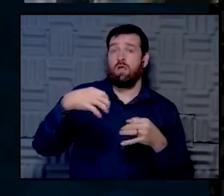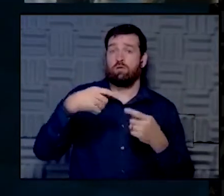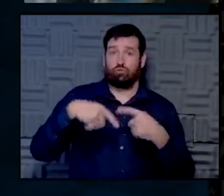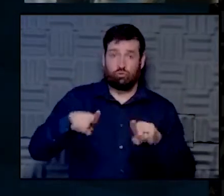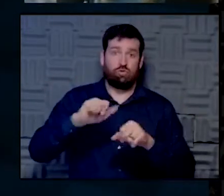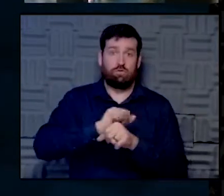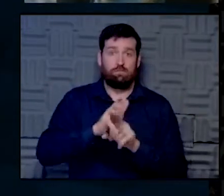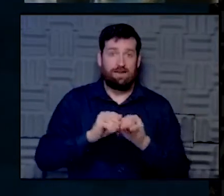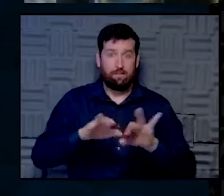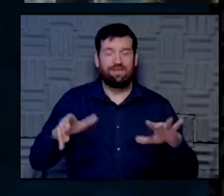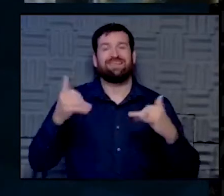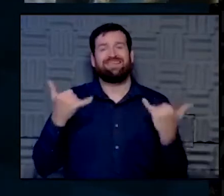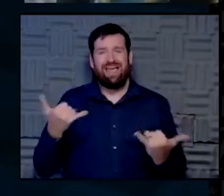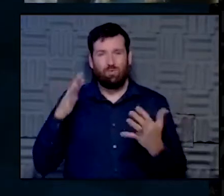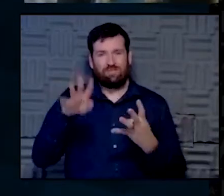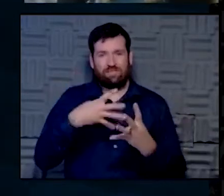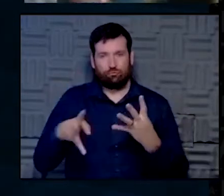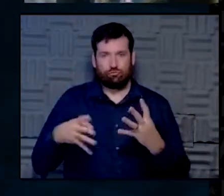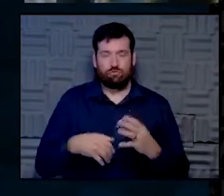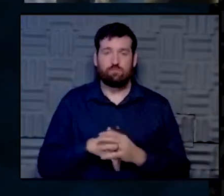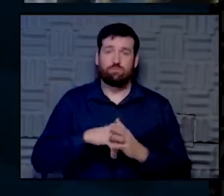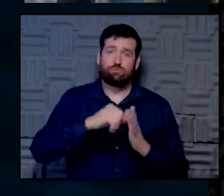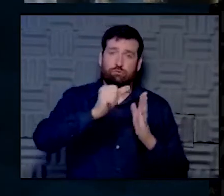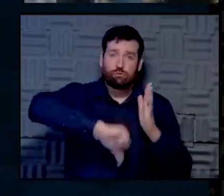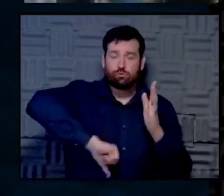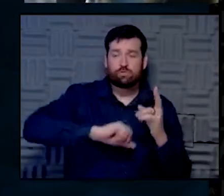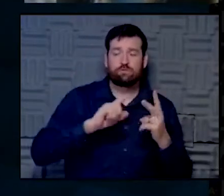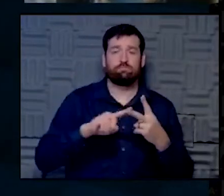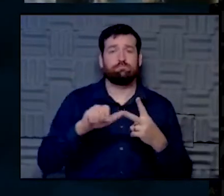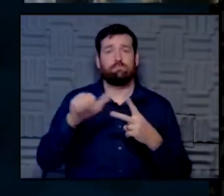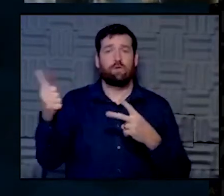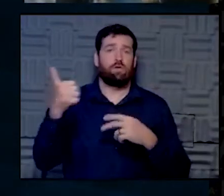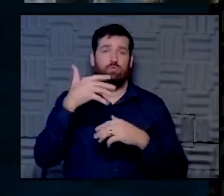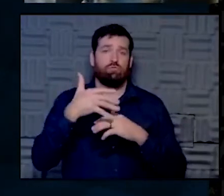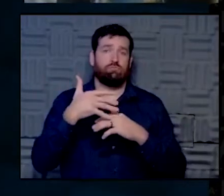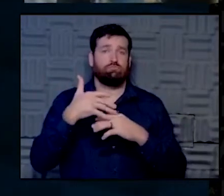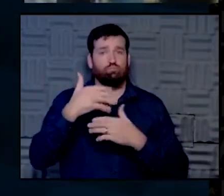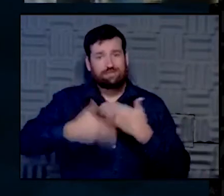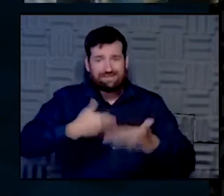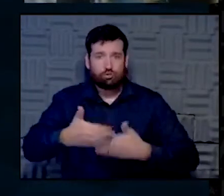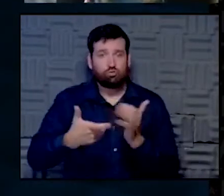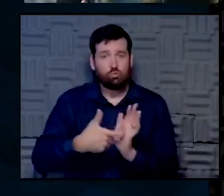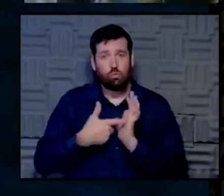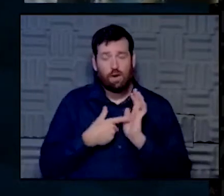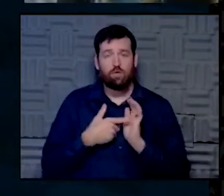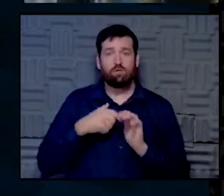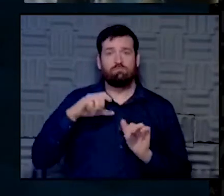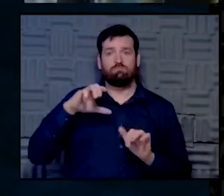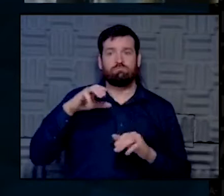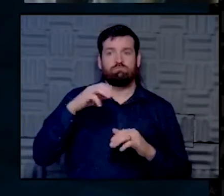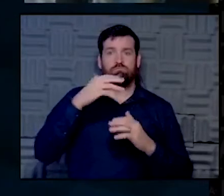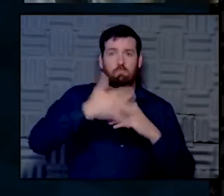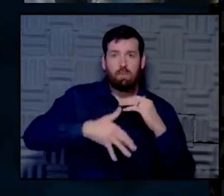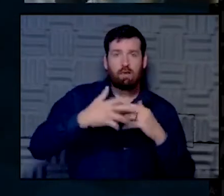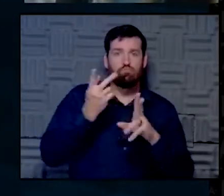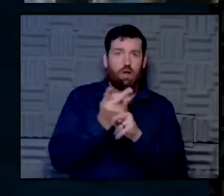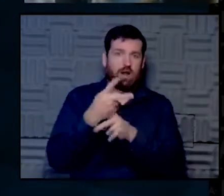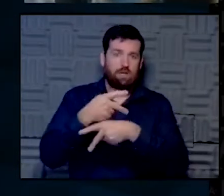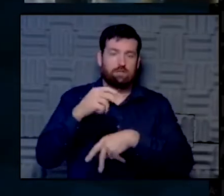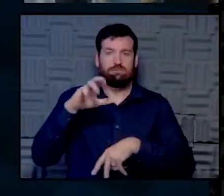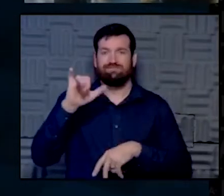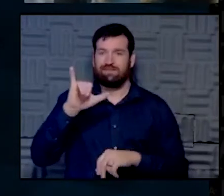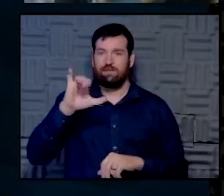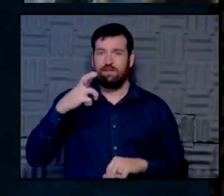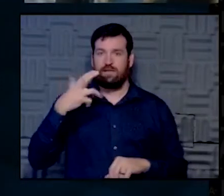being rescheduled, and surgeries, other procedures that would require blood products, chemo treatments, etc., those are